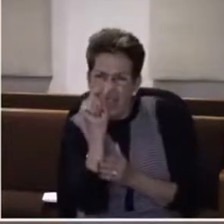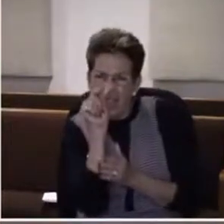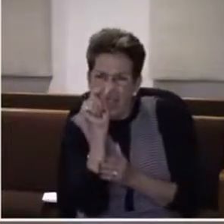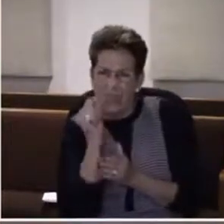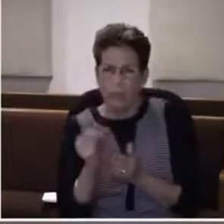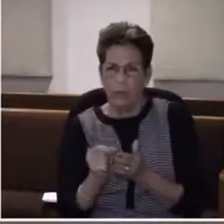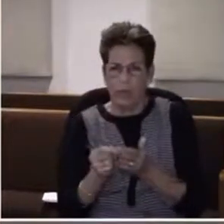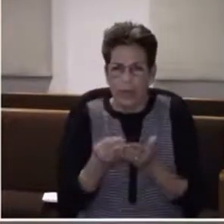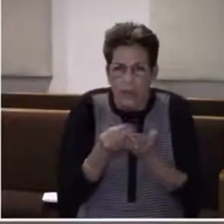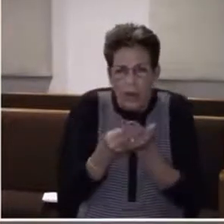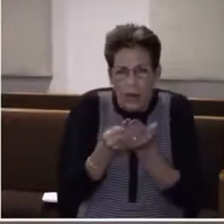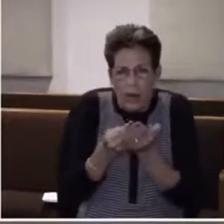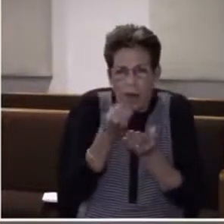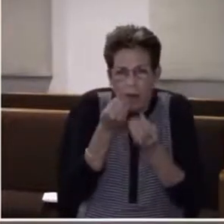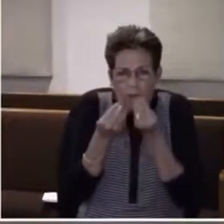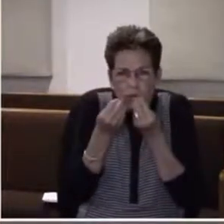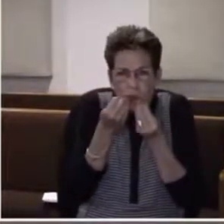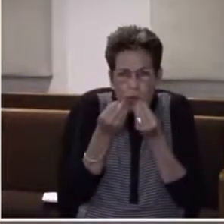much.